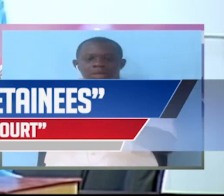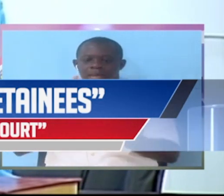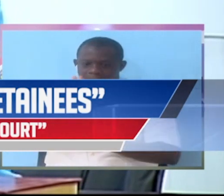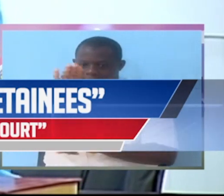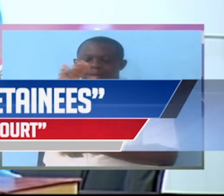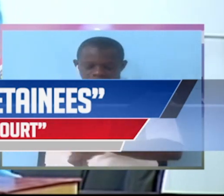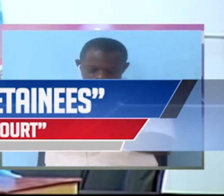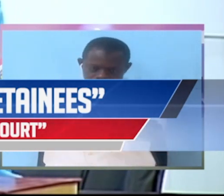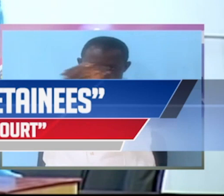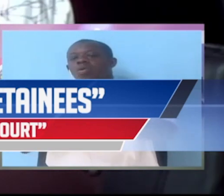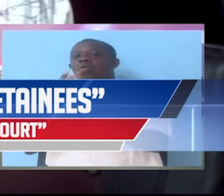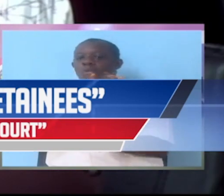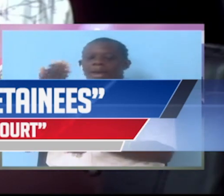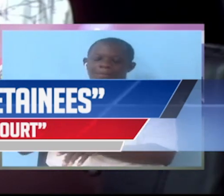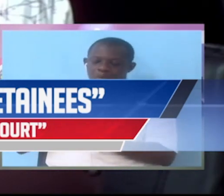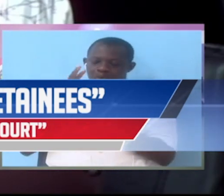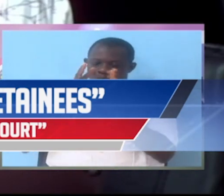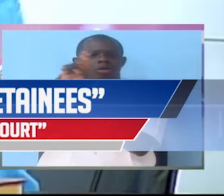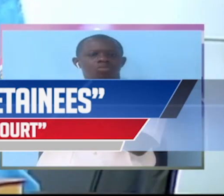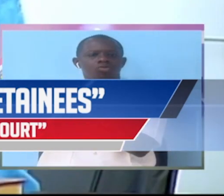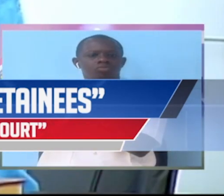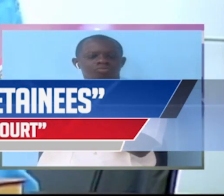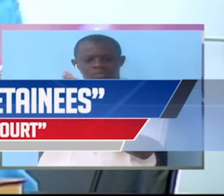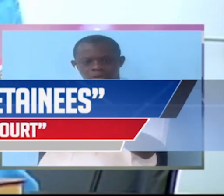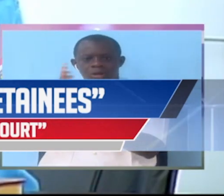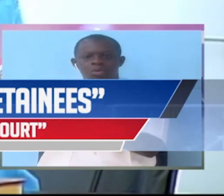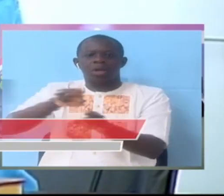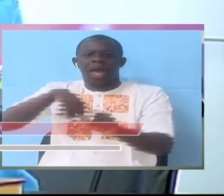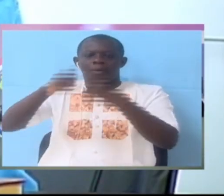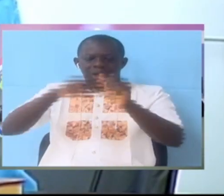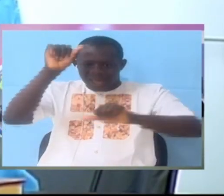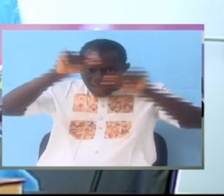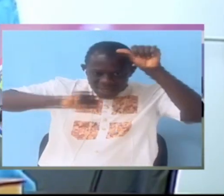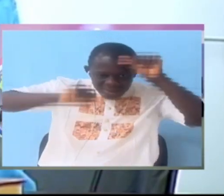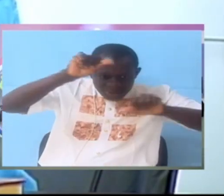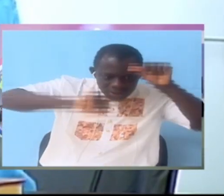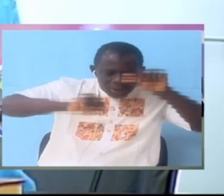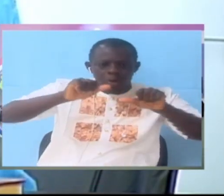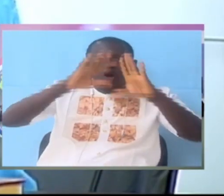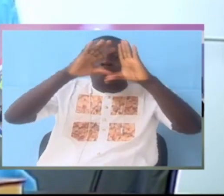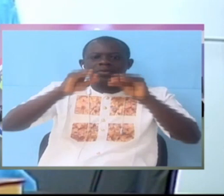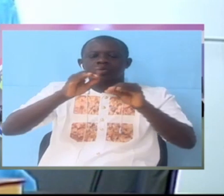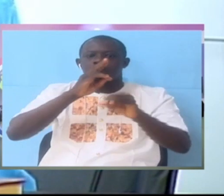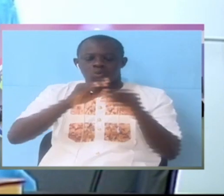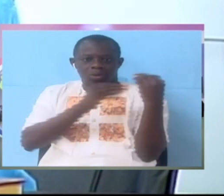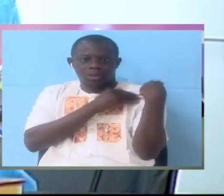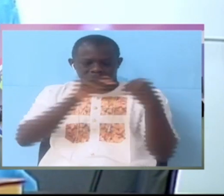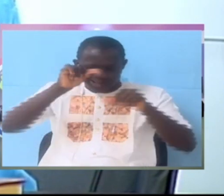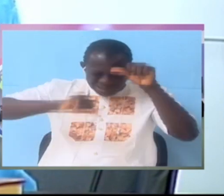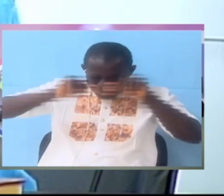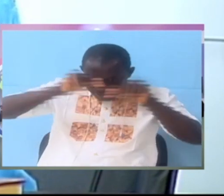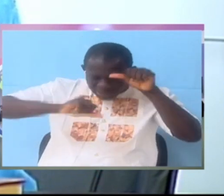arrested on the 25th of May 2007. Keba Seka said torture was a norm at the NIA headquarters